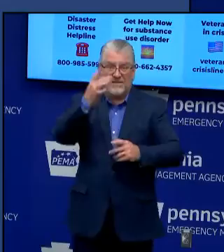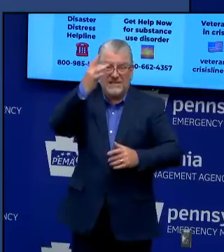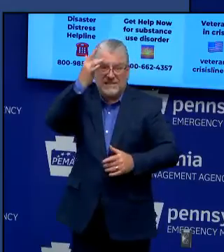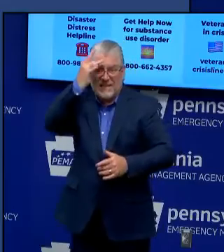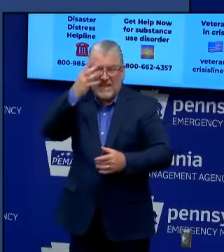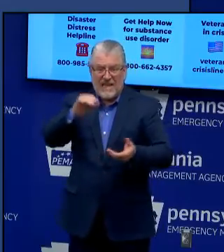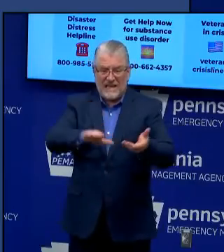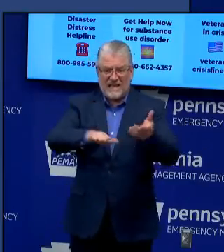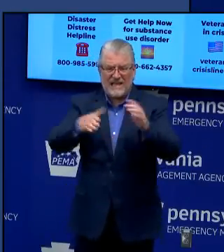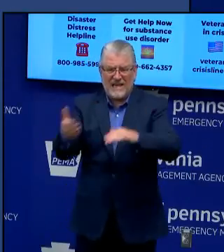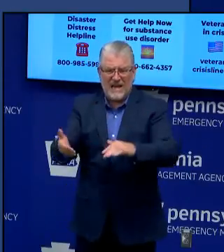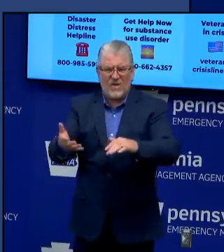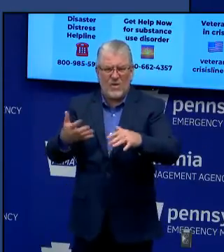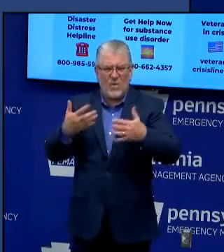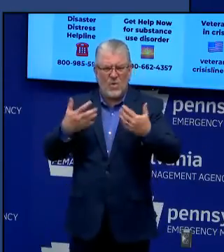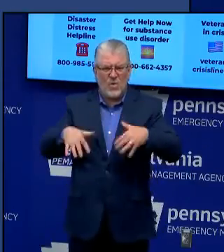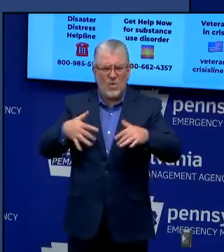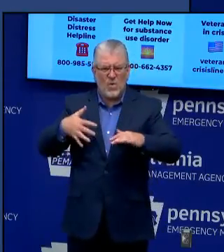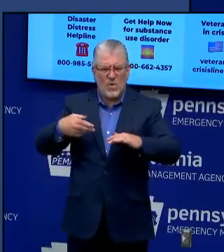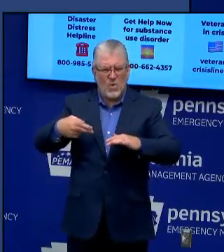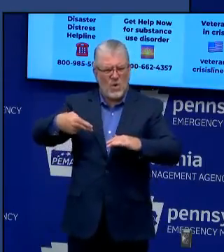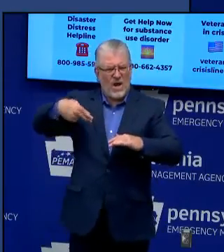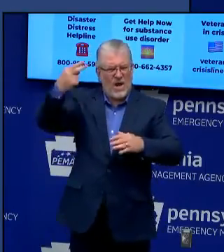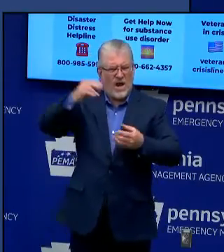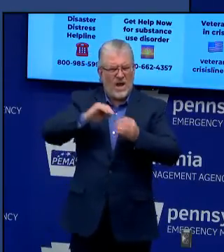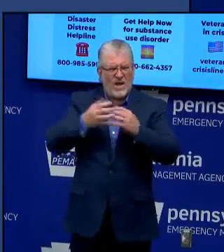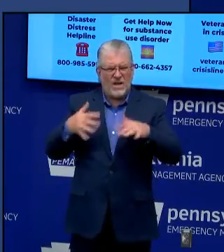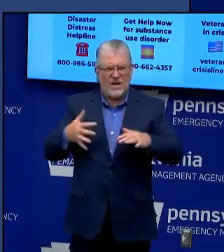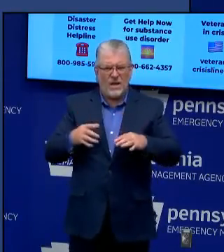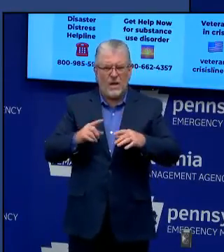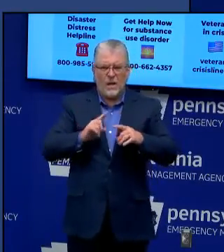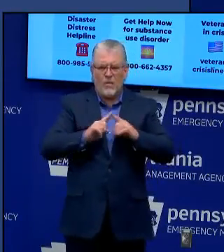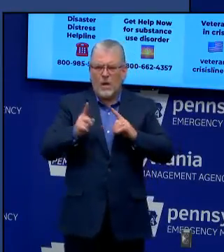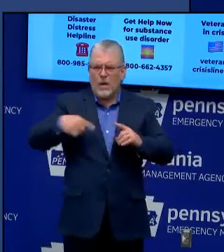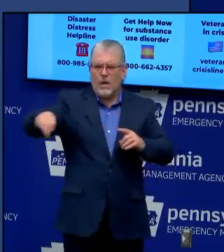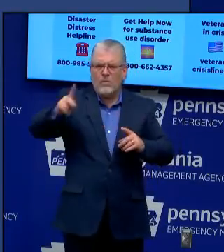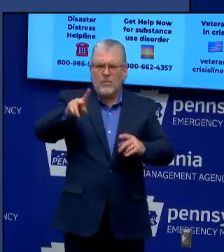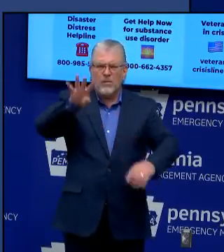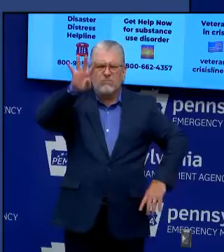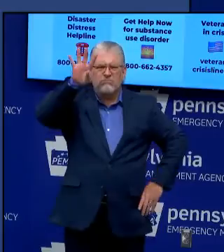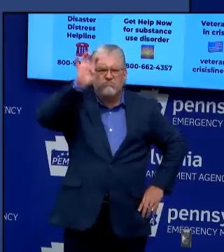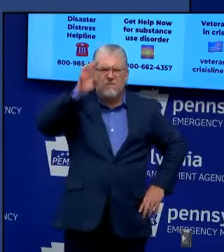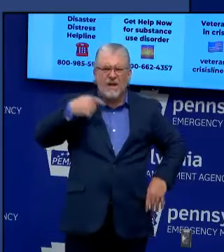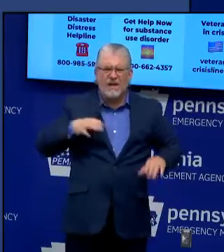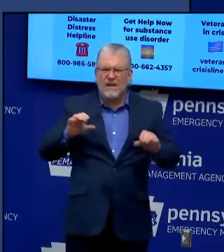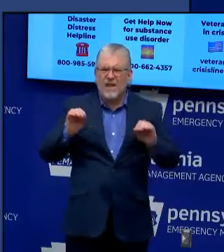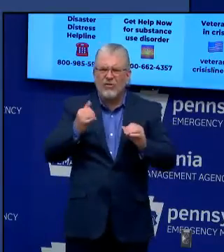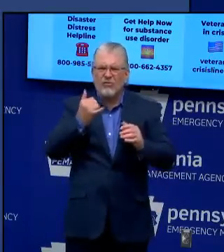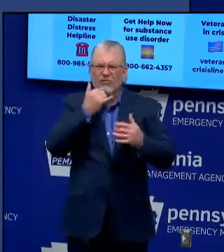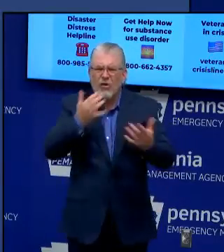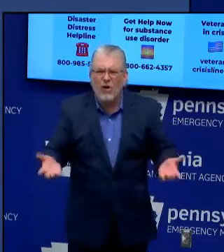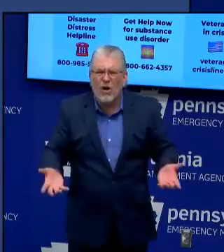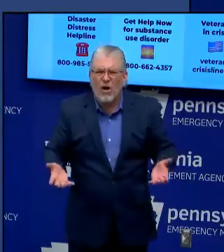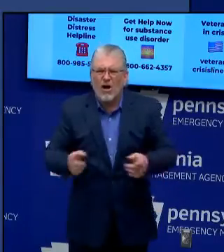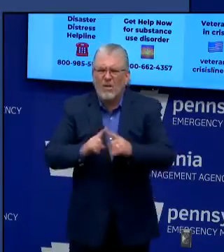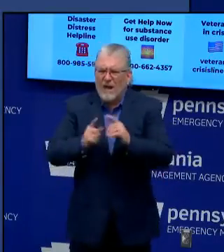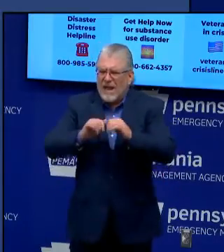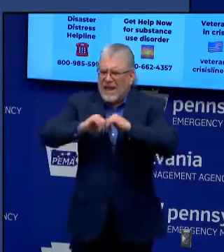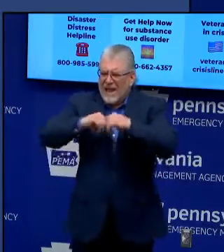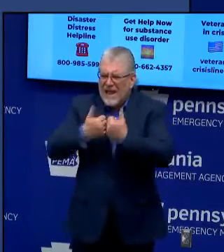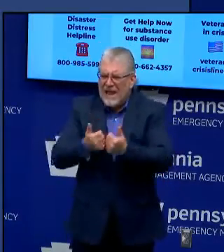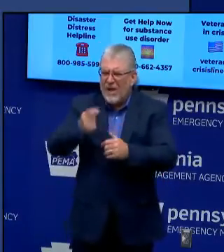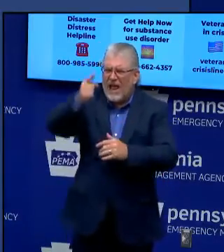to this. How can that be the case with so many deaths and more than half the residents in the building testing positive? I'm not going to really be able to give any